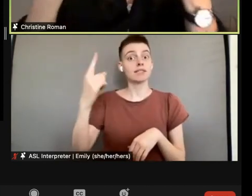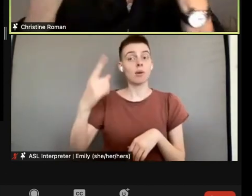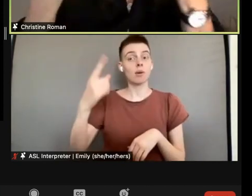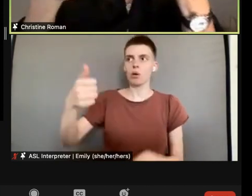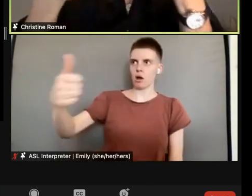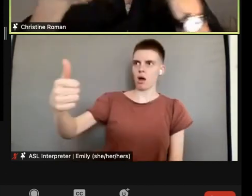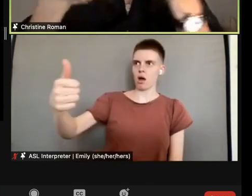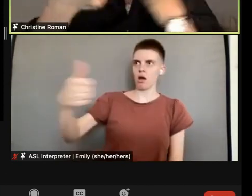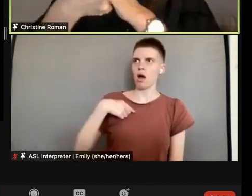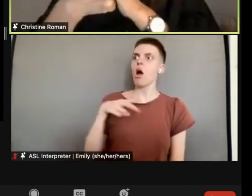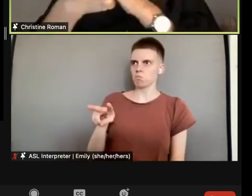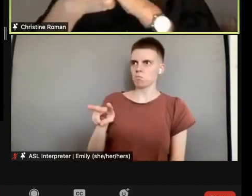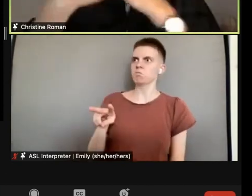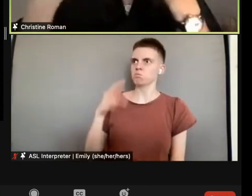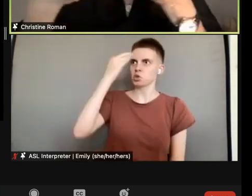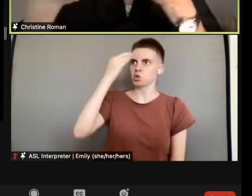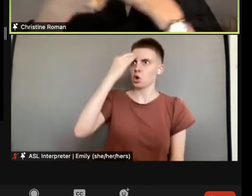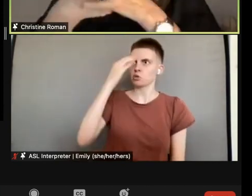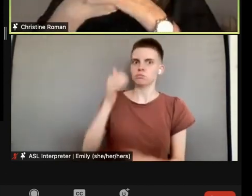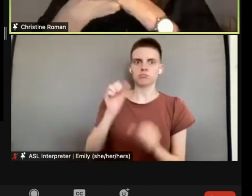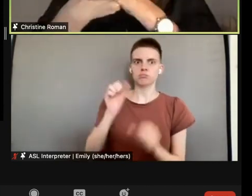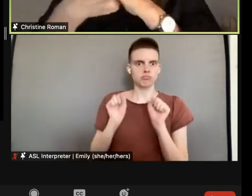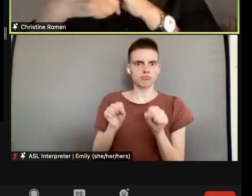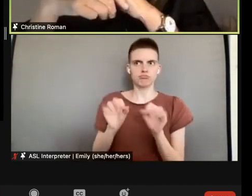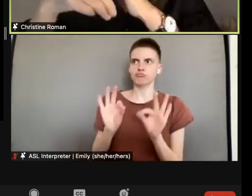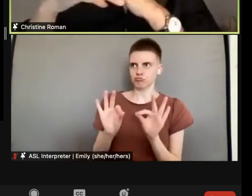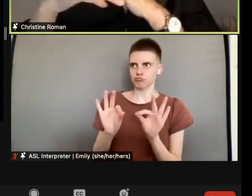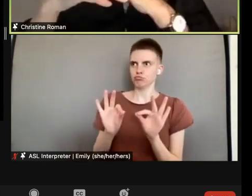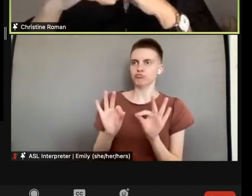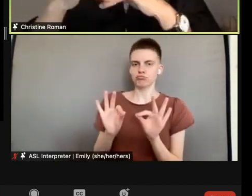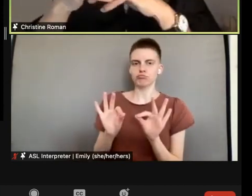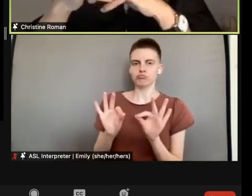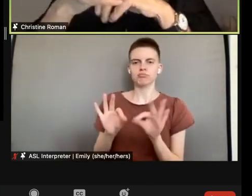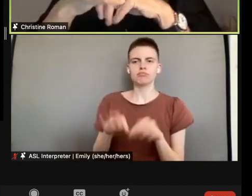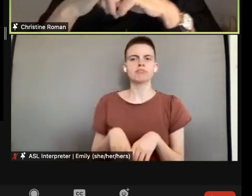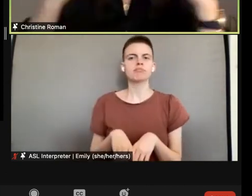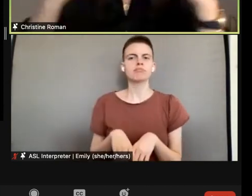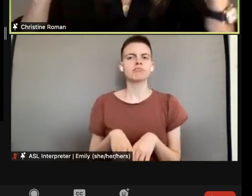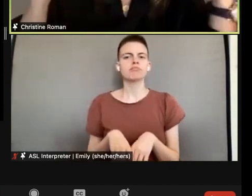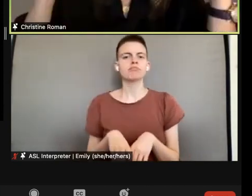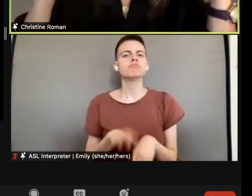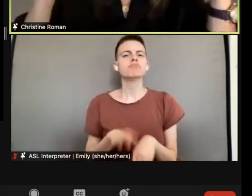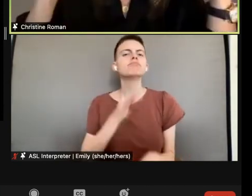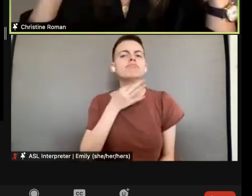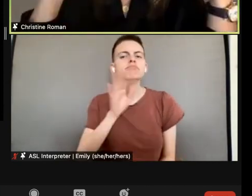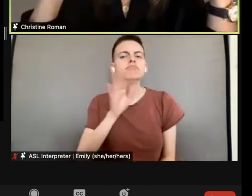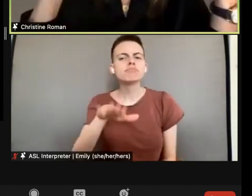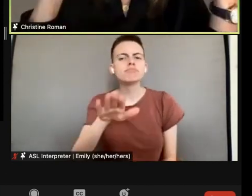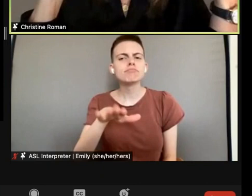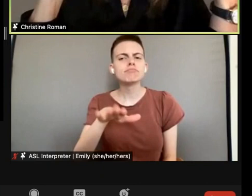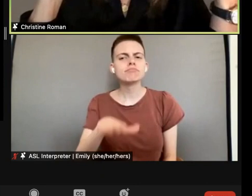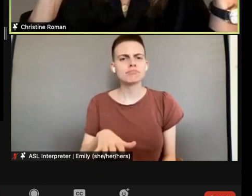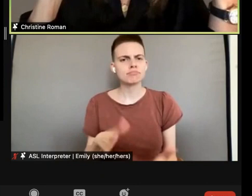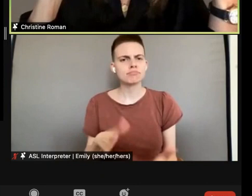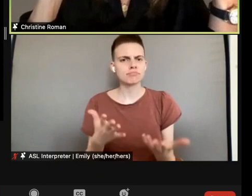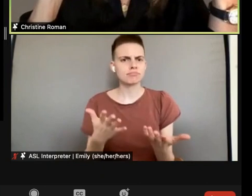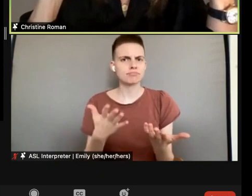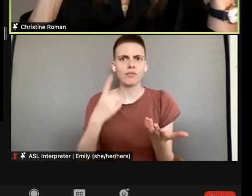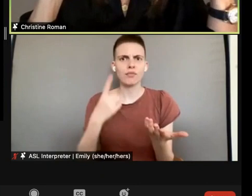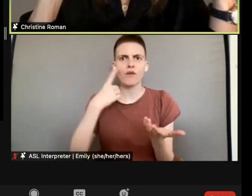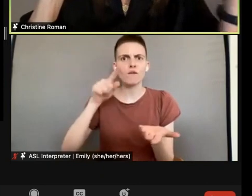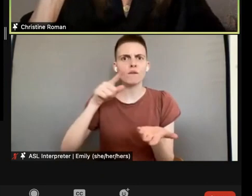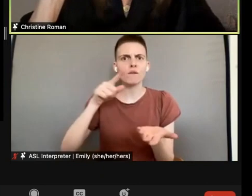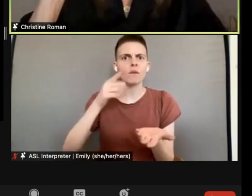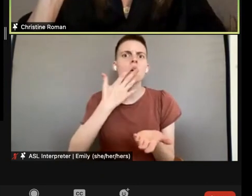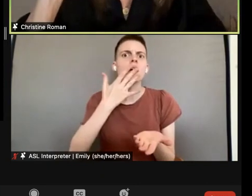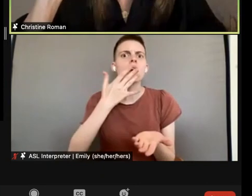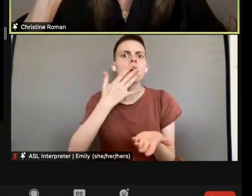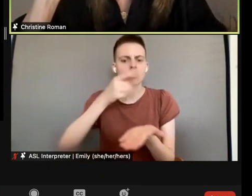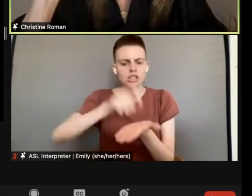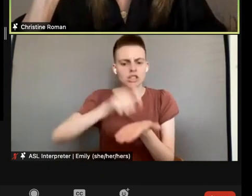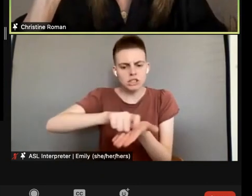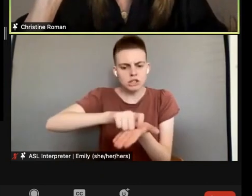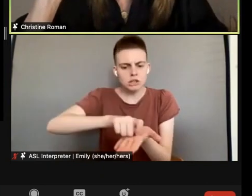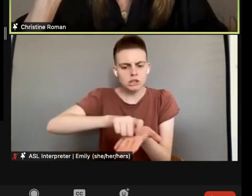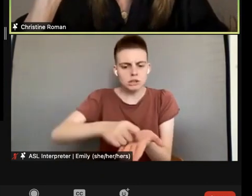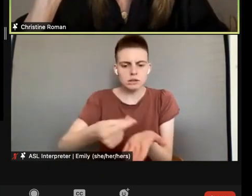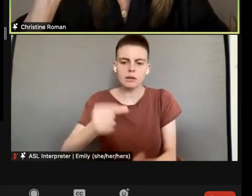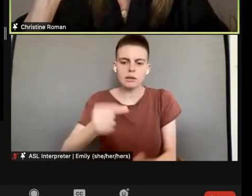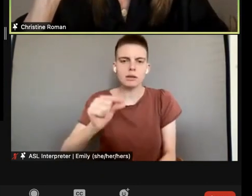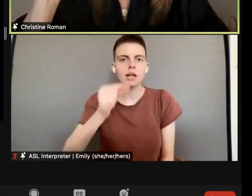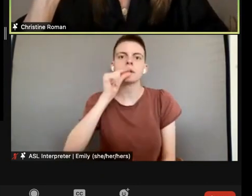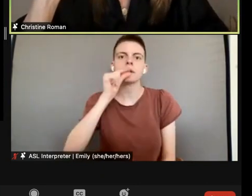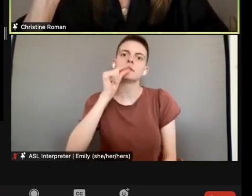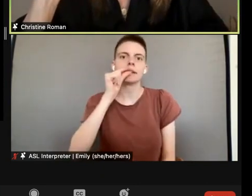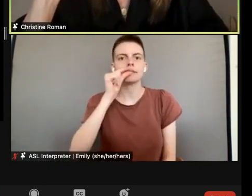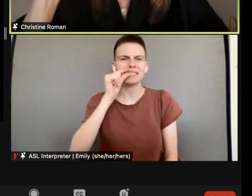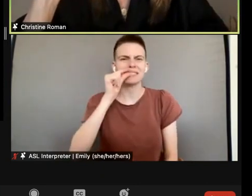means that's good, right? Or yes. How did you learn not to put crayons in your mouth? Well, nobody probably taught you